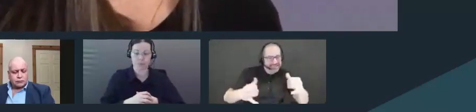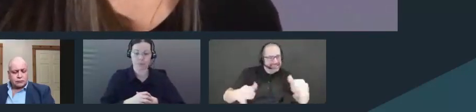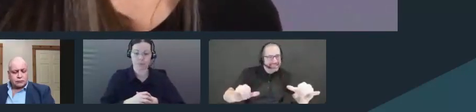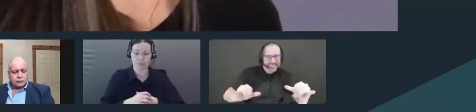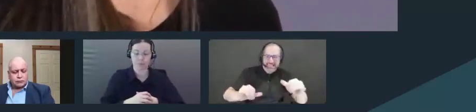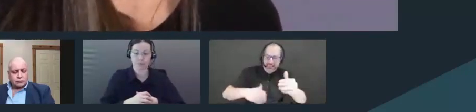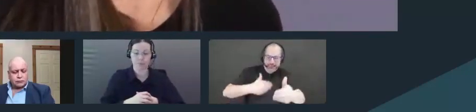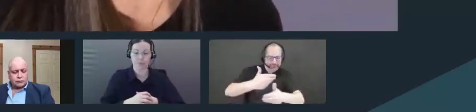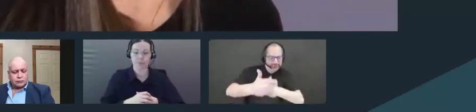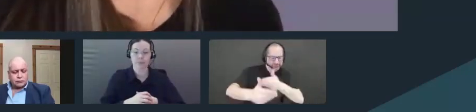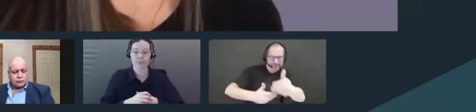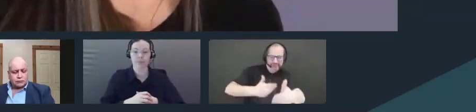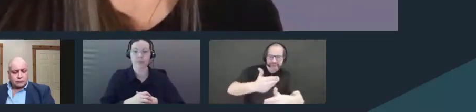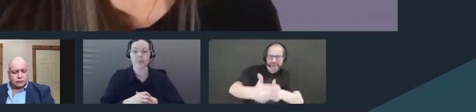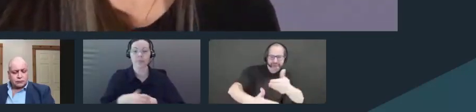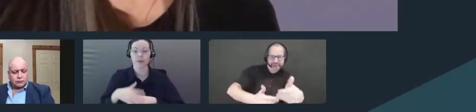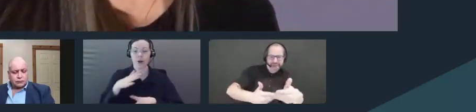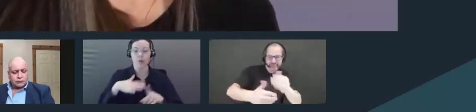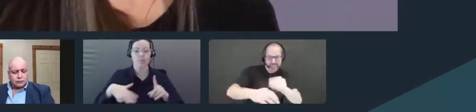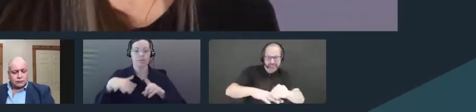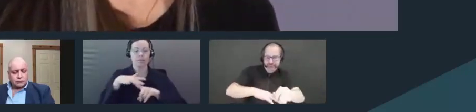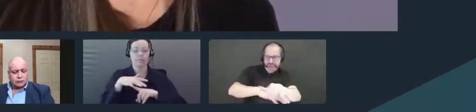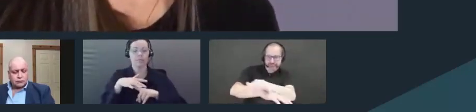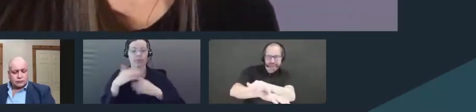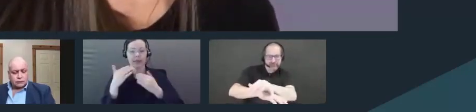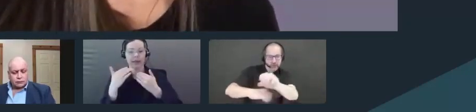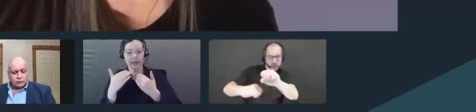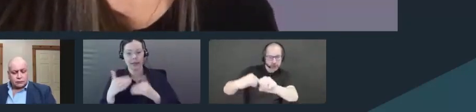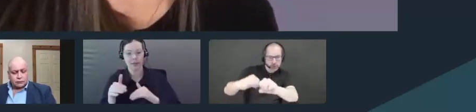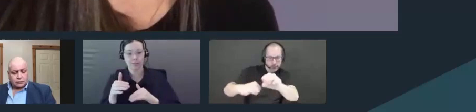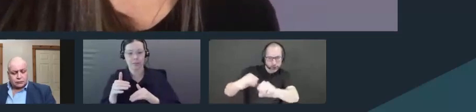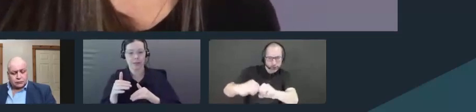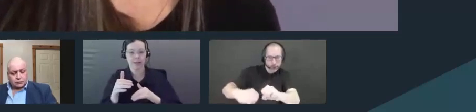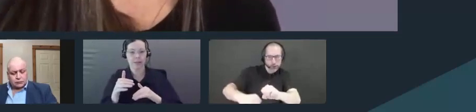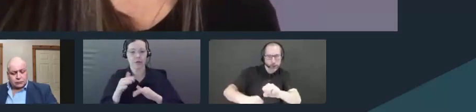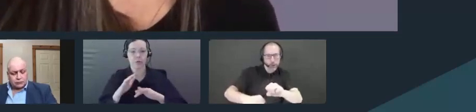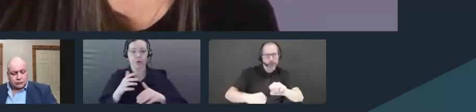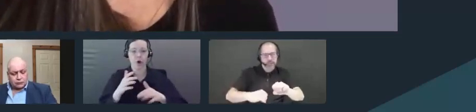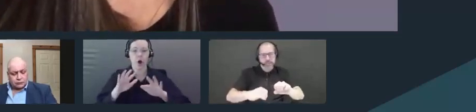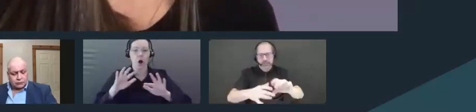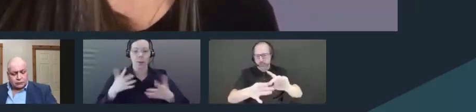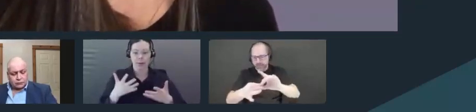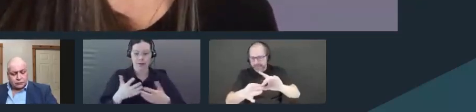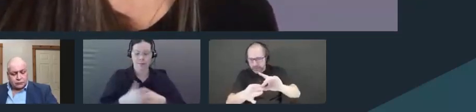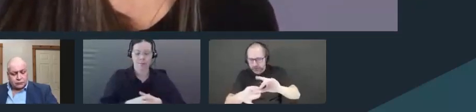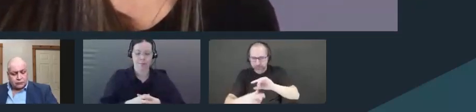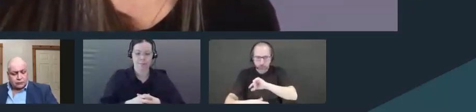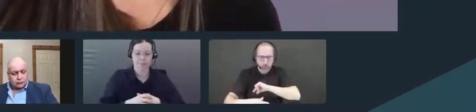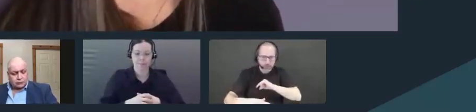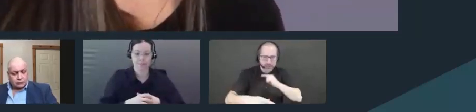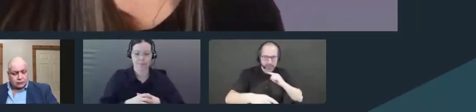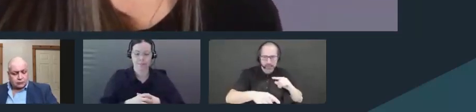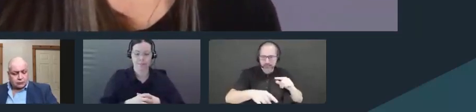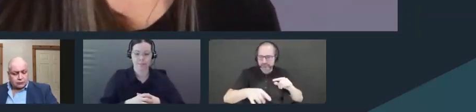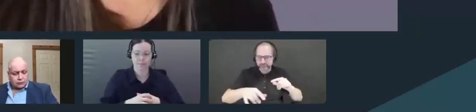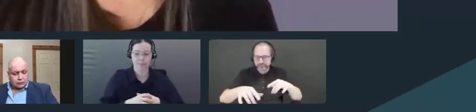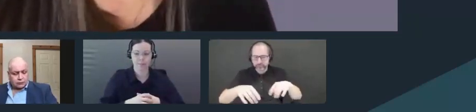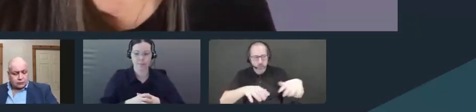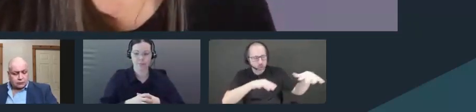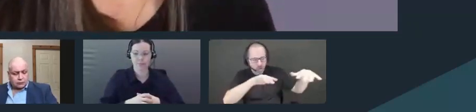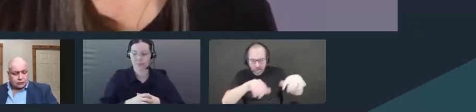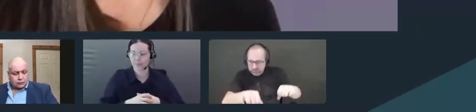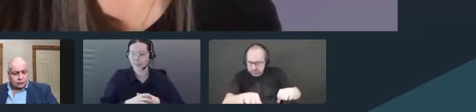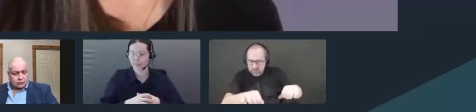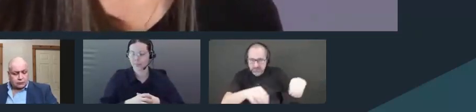shaping both the structure and the quality of the relationship between the settlers and Indigenous peoples. And that's a direct